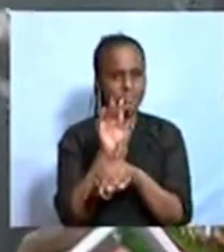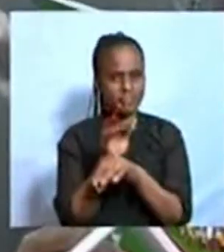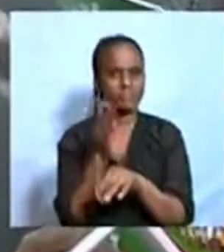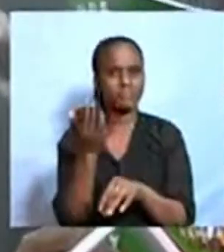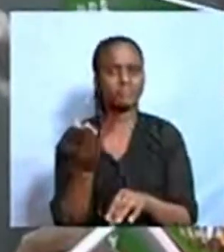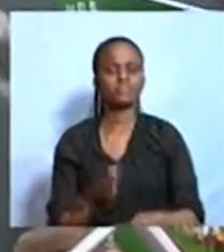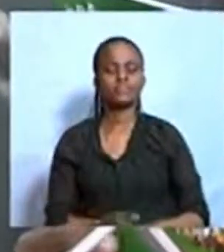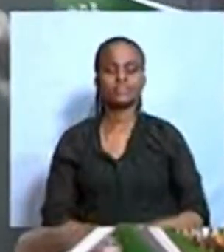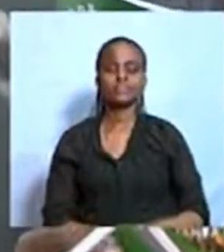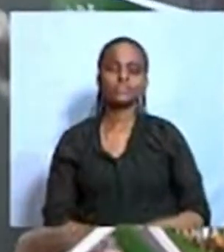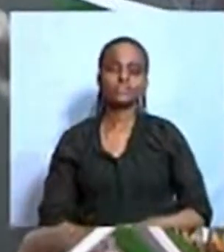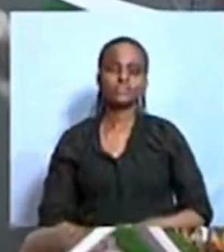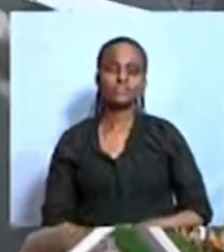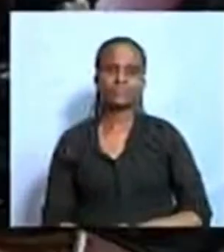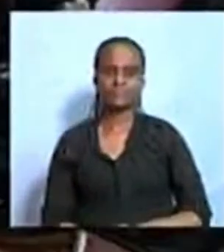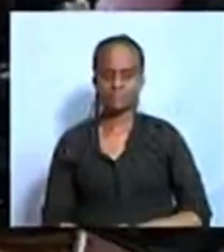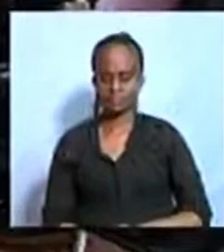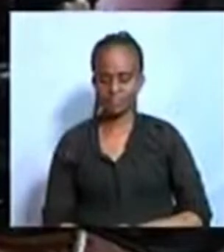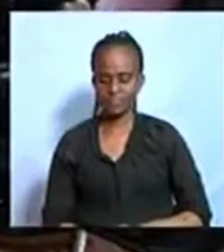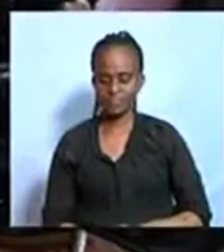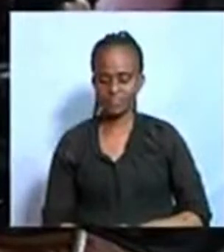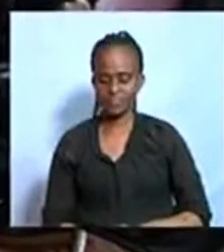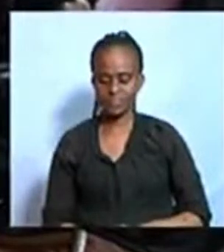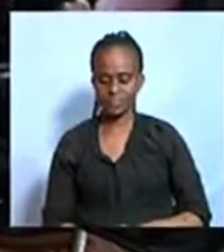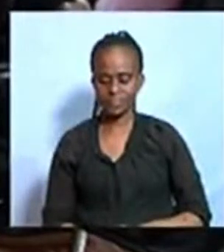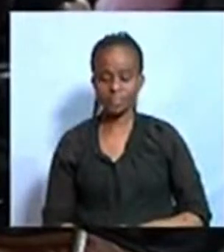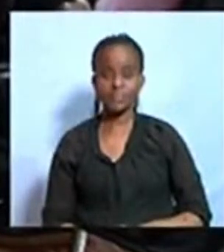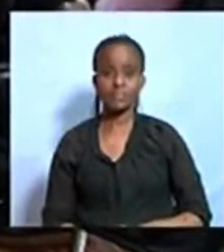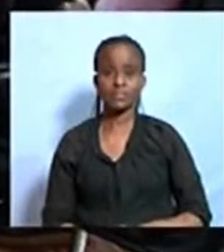those two submissions. Thank you, Chair. Thank you, Doc.